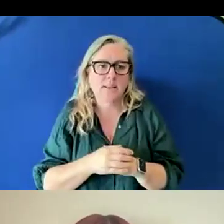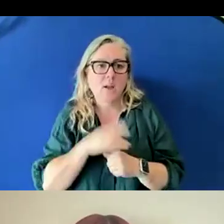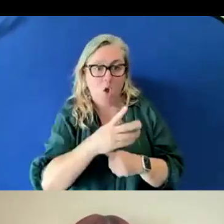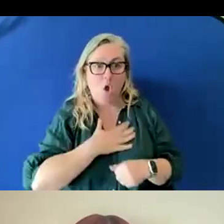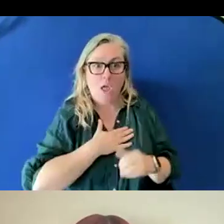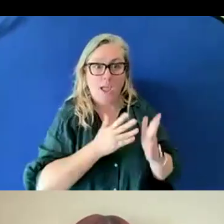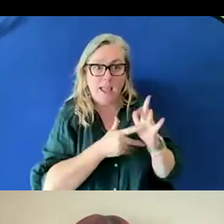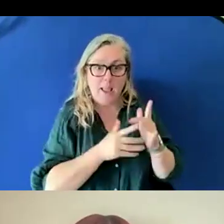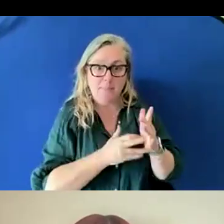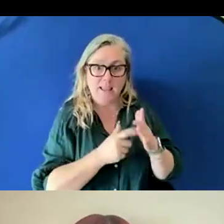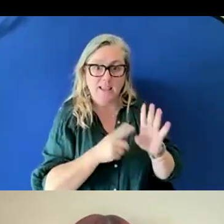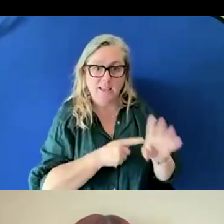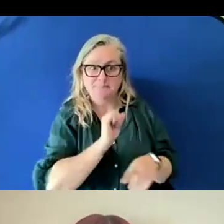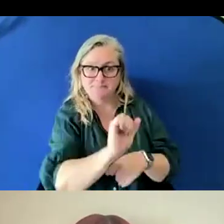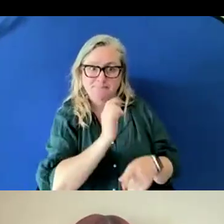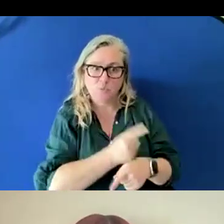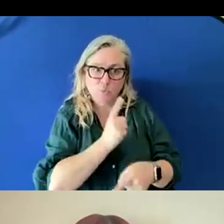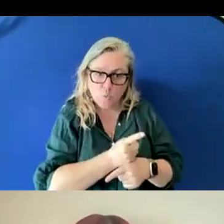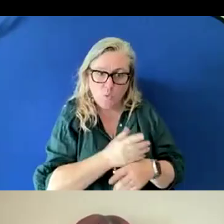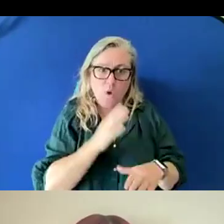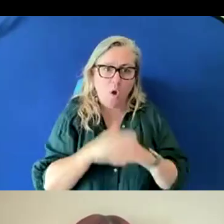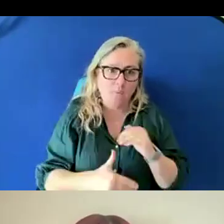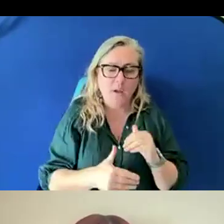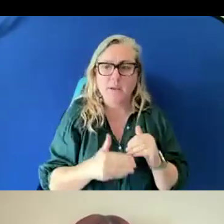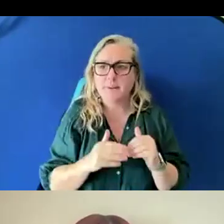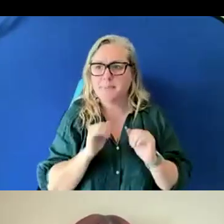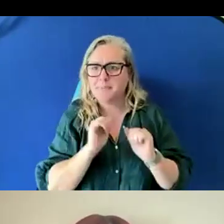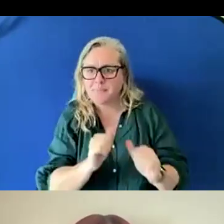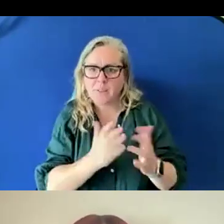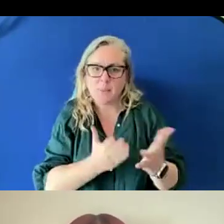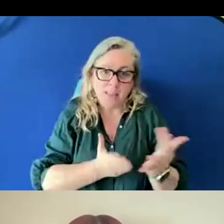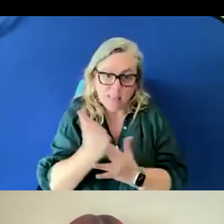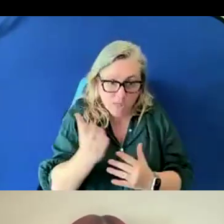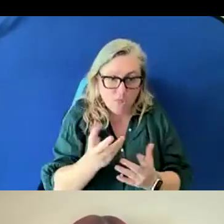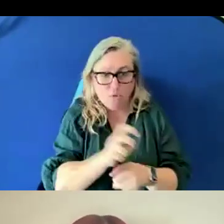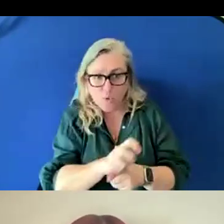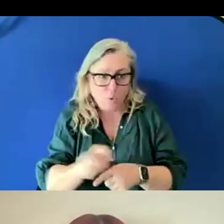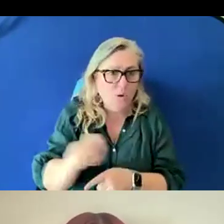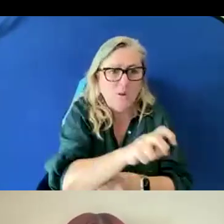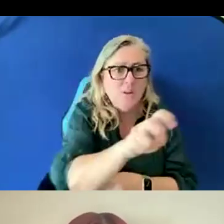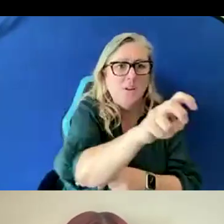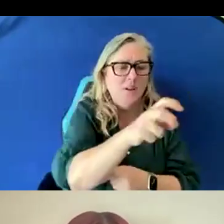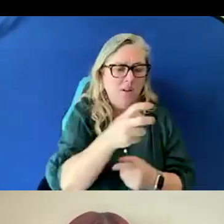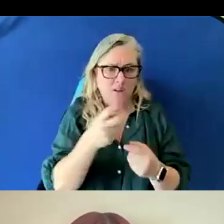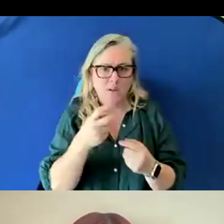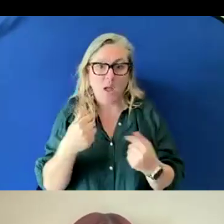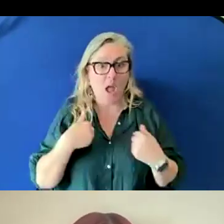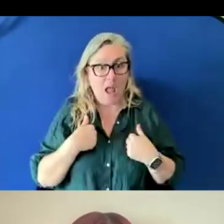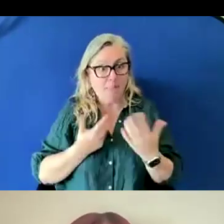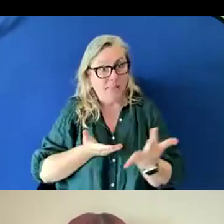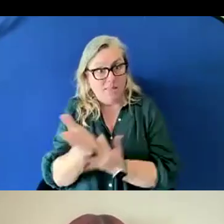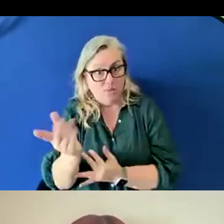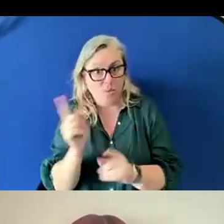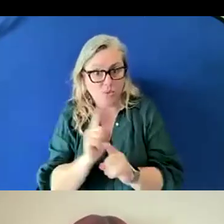said, about the fact that she's been, through those journeys personally. Now, I've been through those